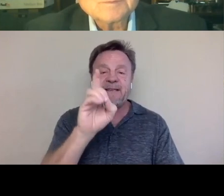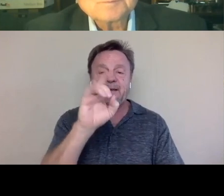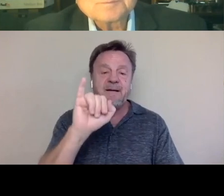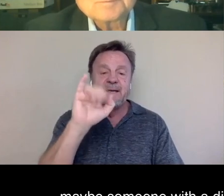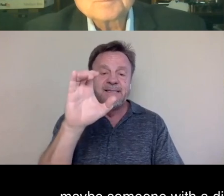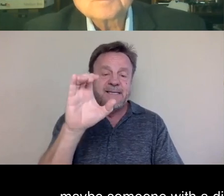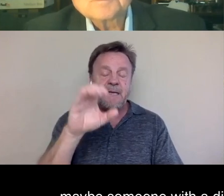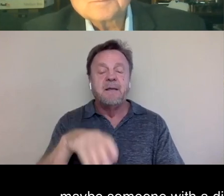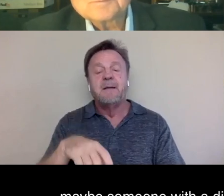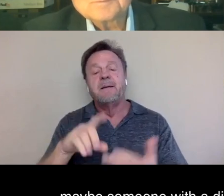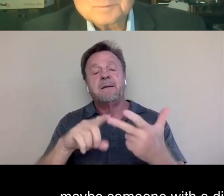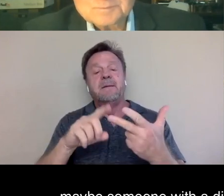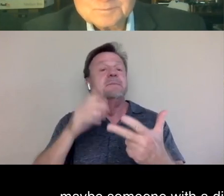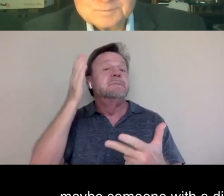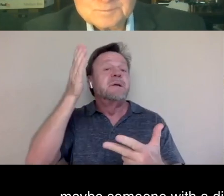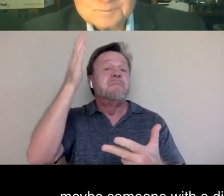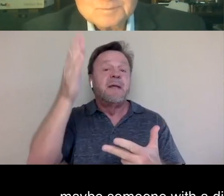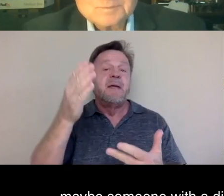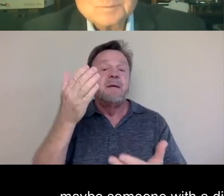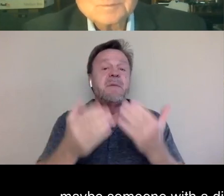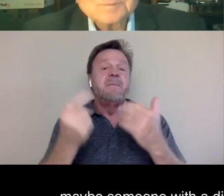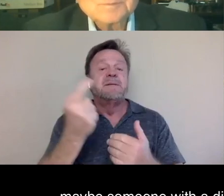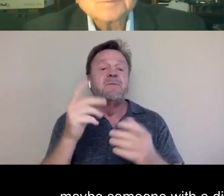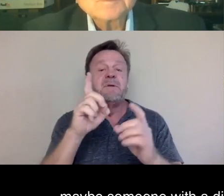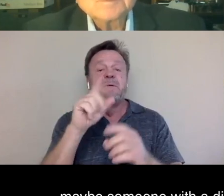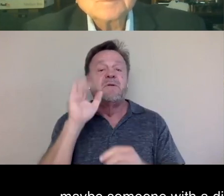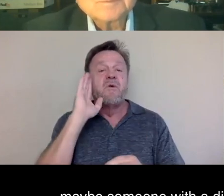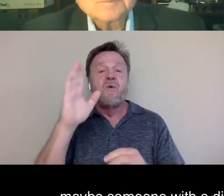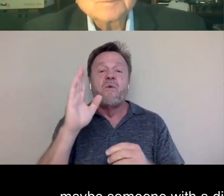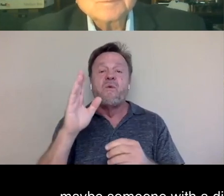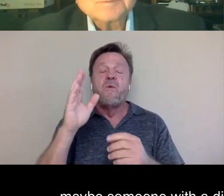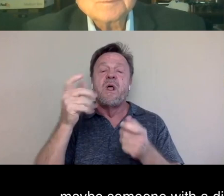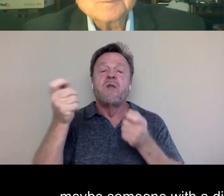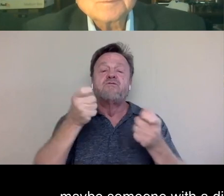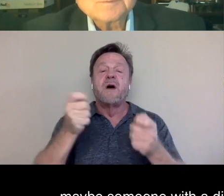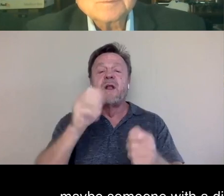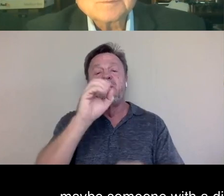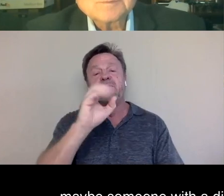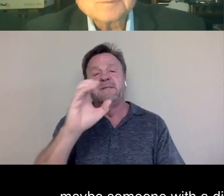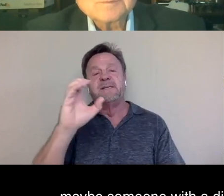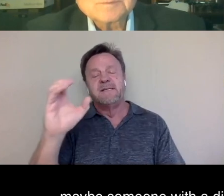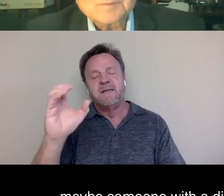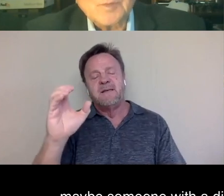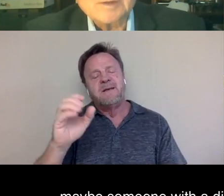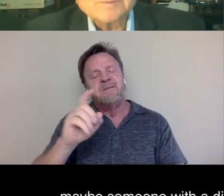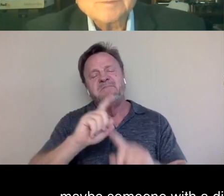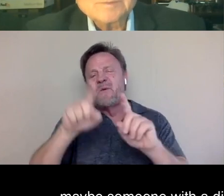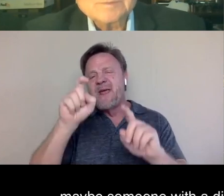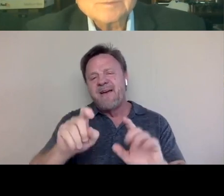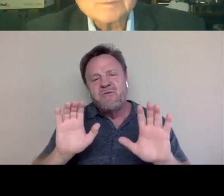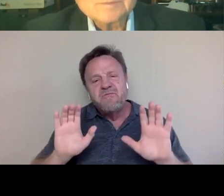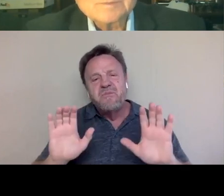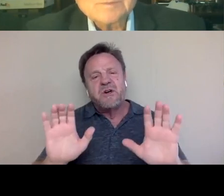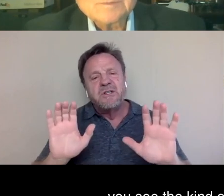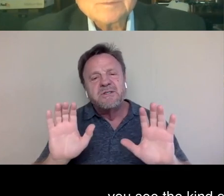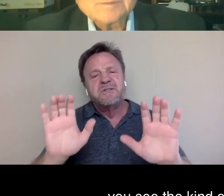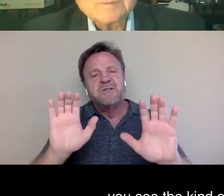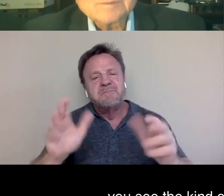and someday maybe someone with a disability will head up OCC. But we just got to keep pushing forward,